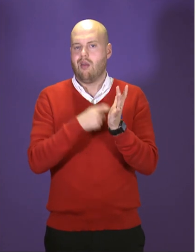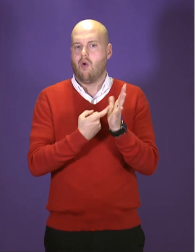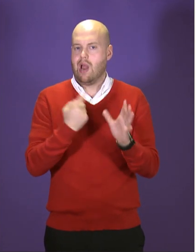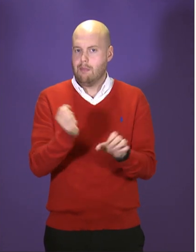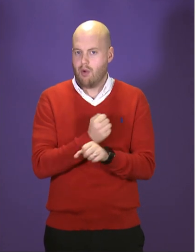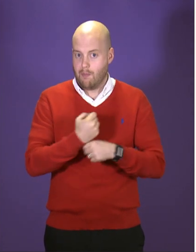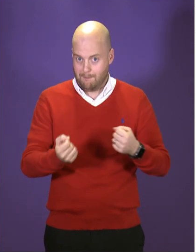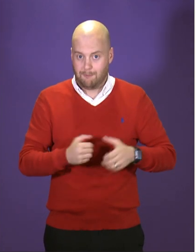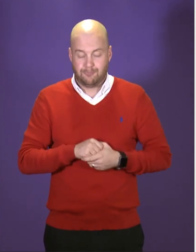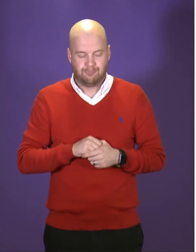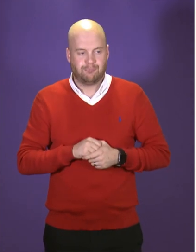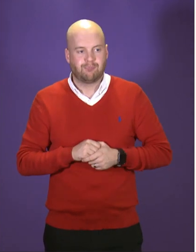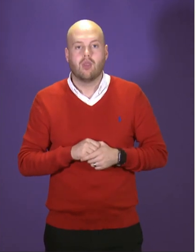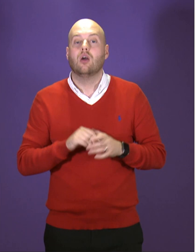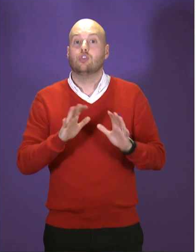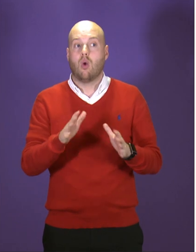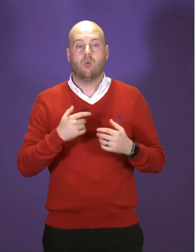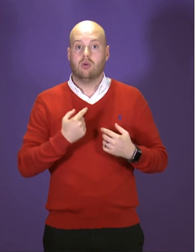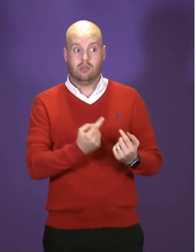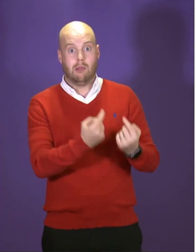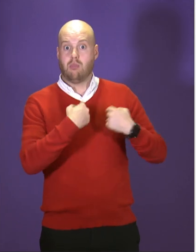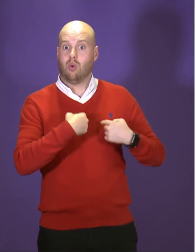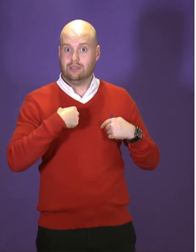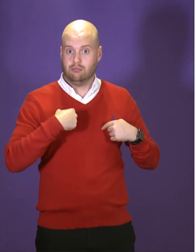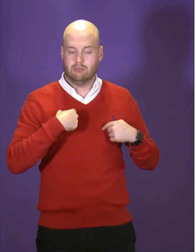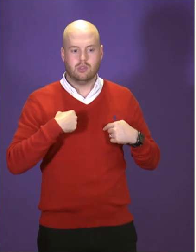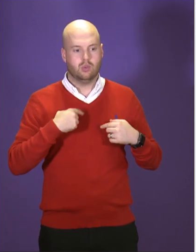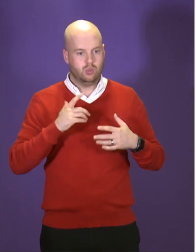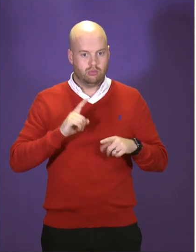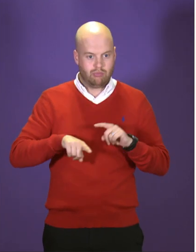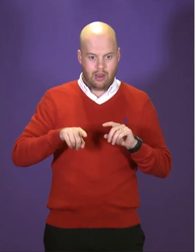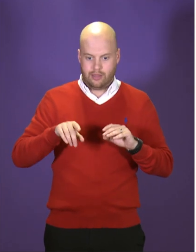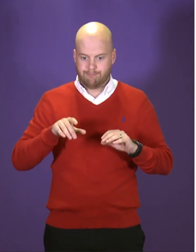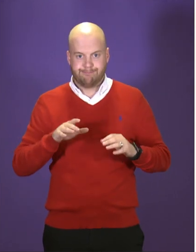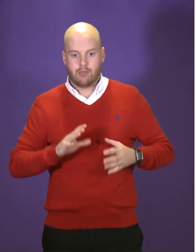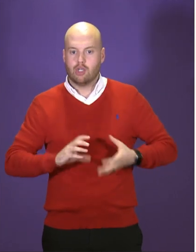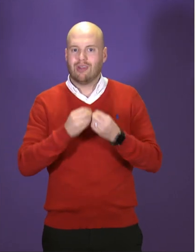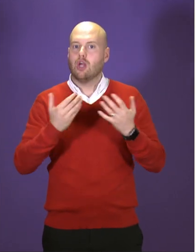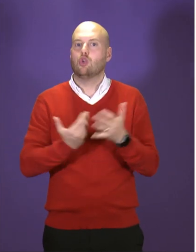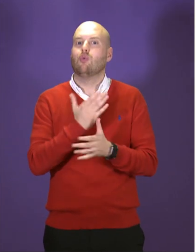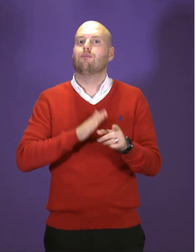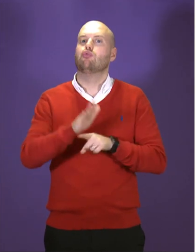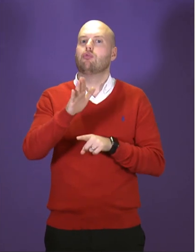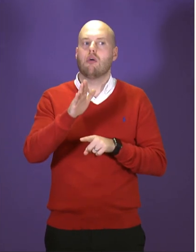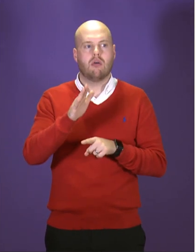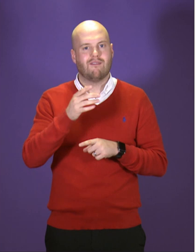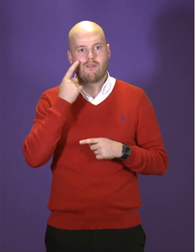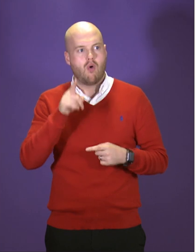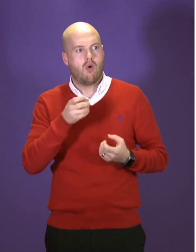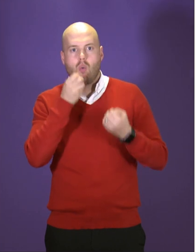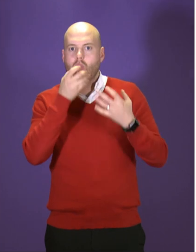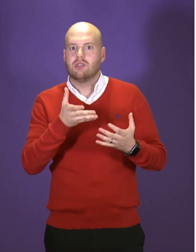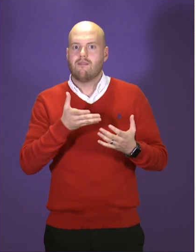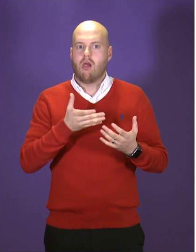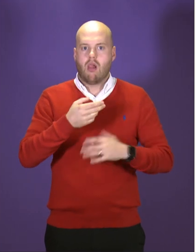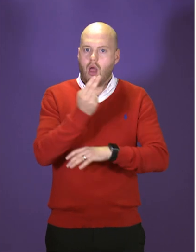centre. I was appointed to carve out a new future for a wonderful art collection and a slightly decrepit